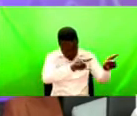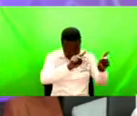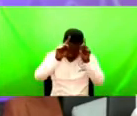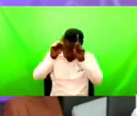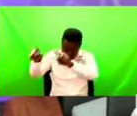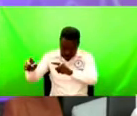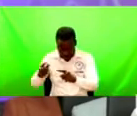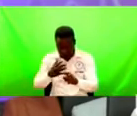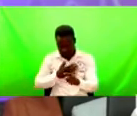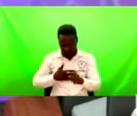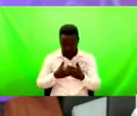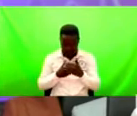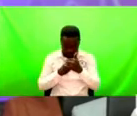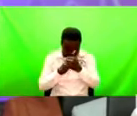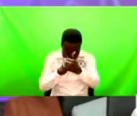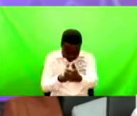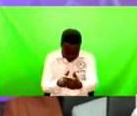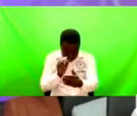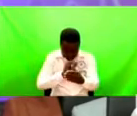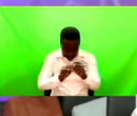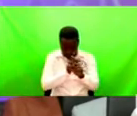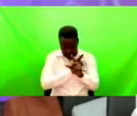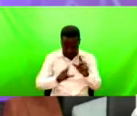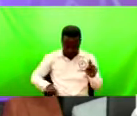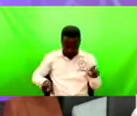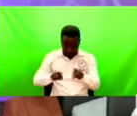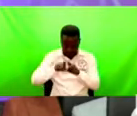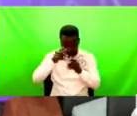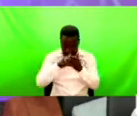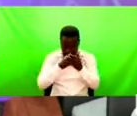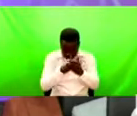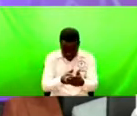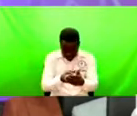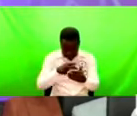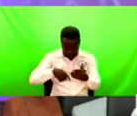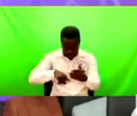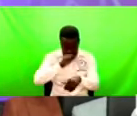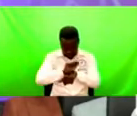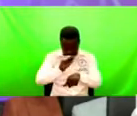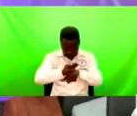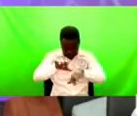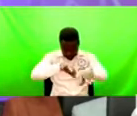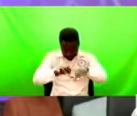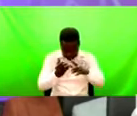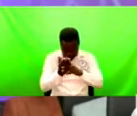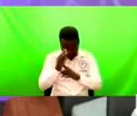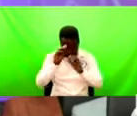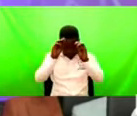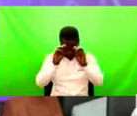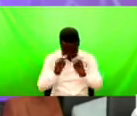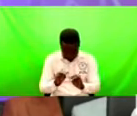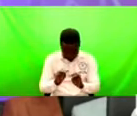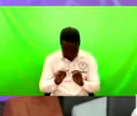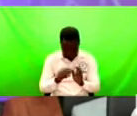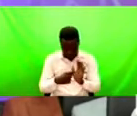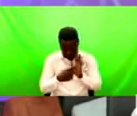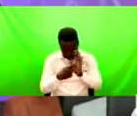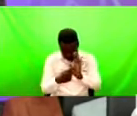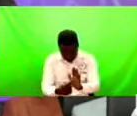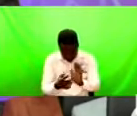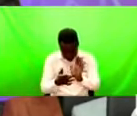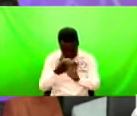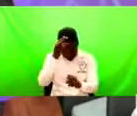O God, that as we are led, we shall manifest even signs and wonders. In the mighty name of